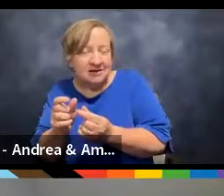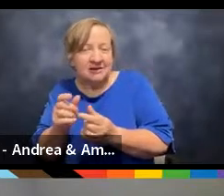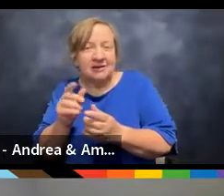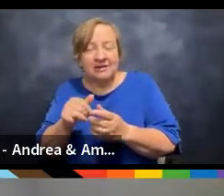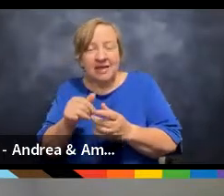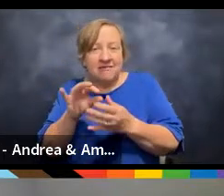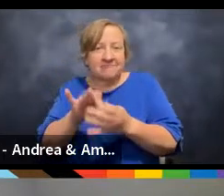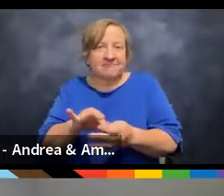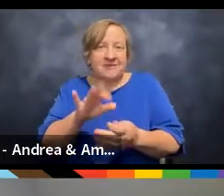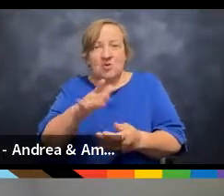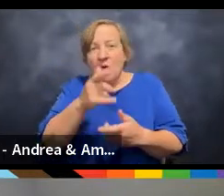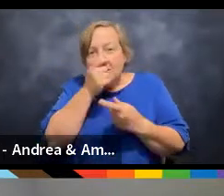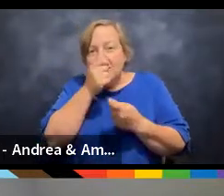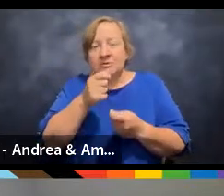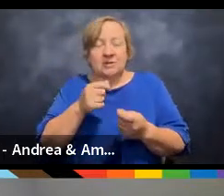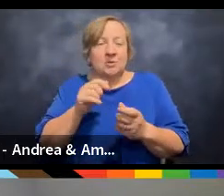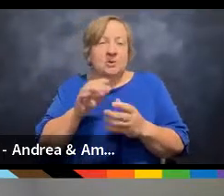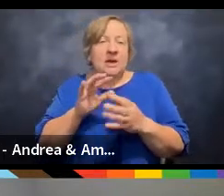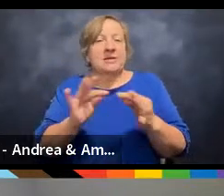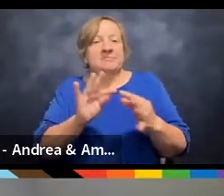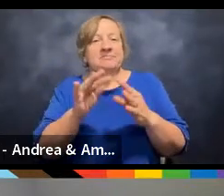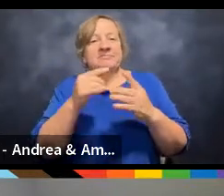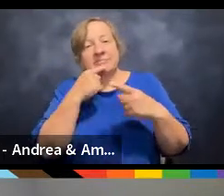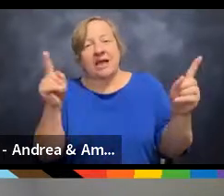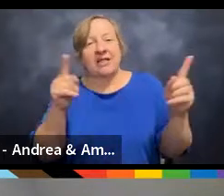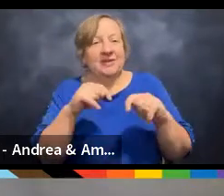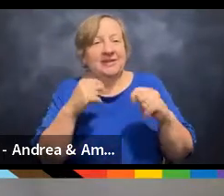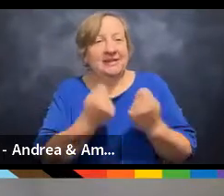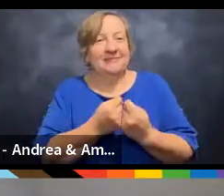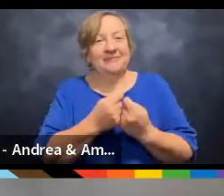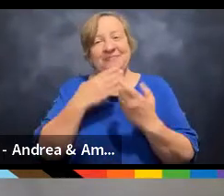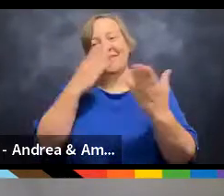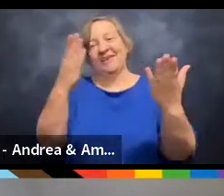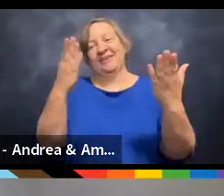get comments out for the team. Thank you.